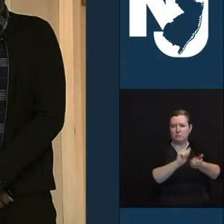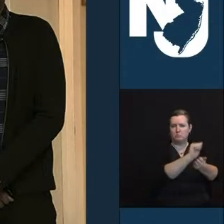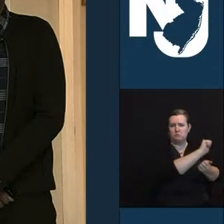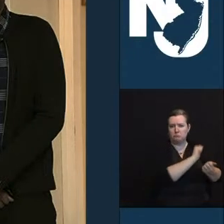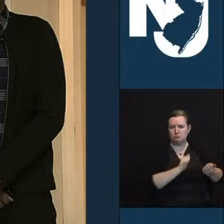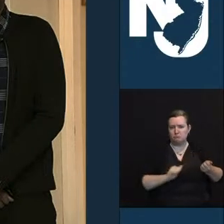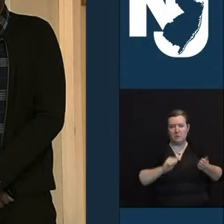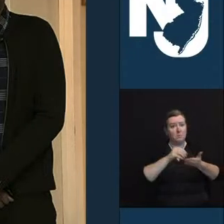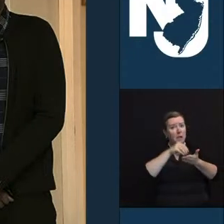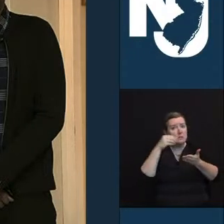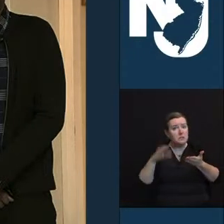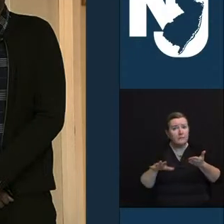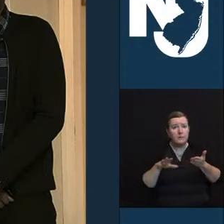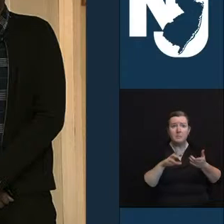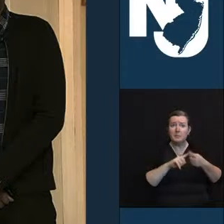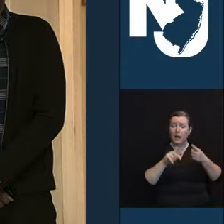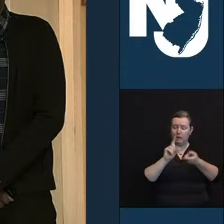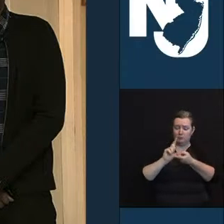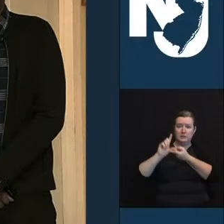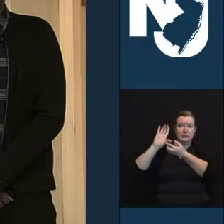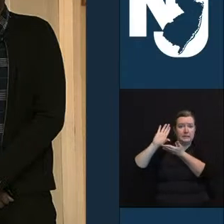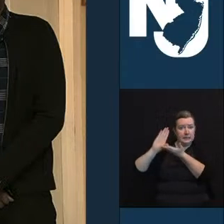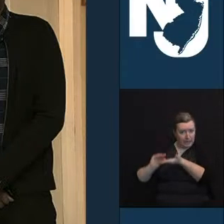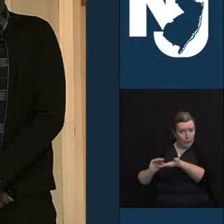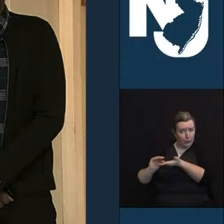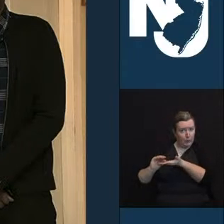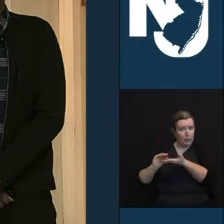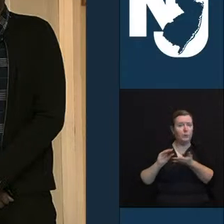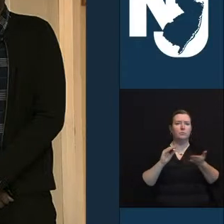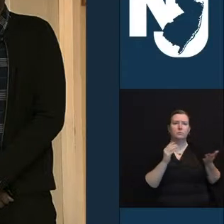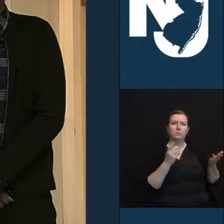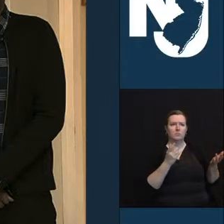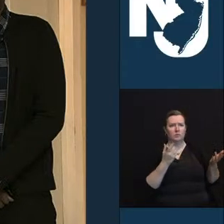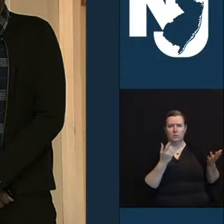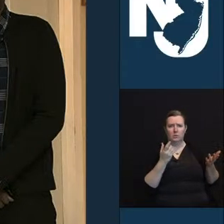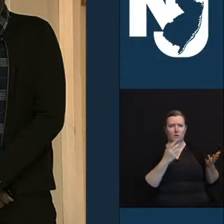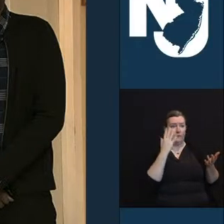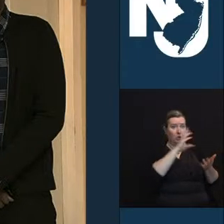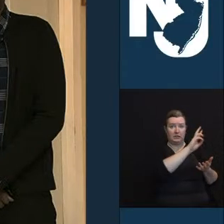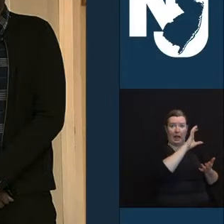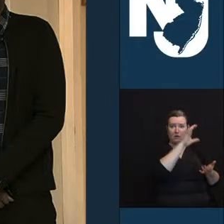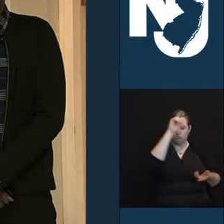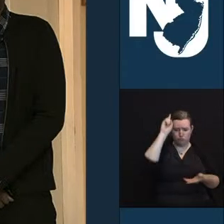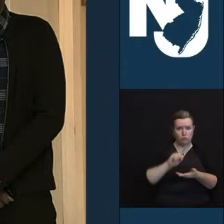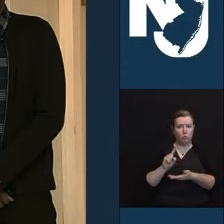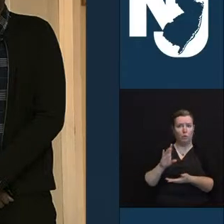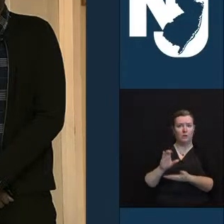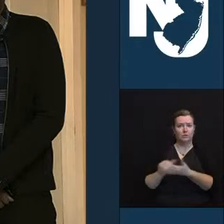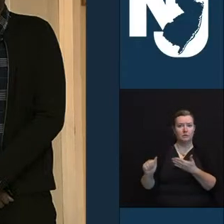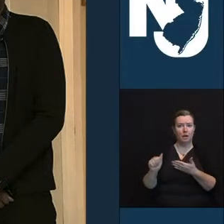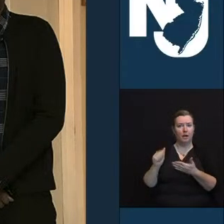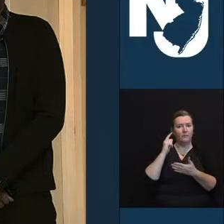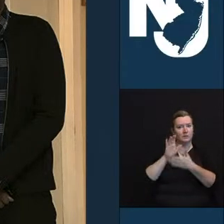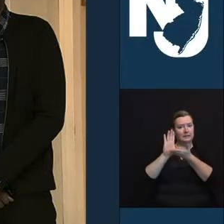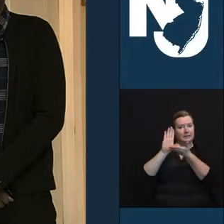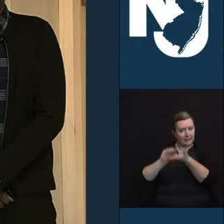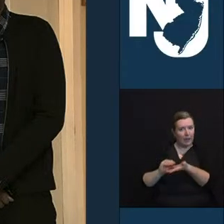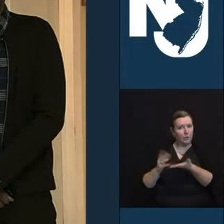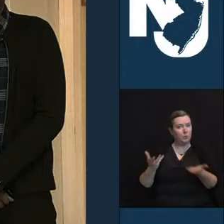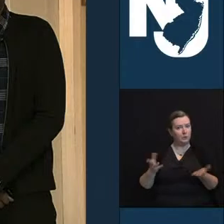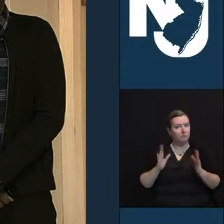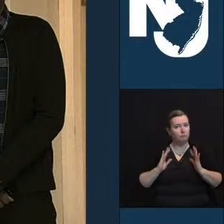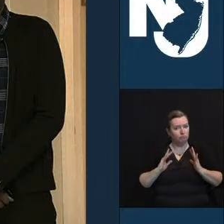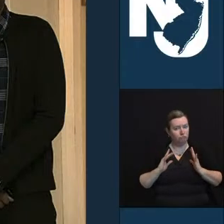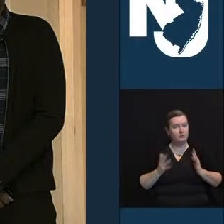the discount. Along with significant grant funding from the EDA, Bernard has found a partner to keep A Whole New World